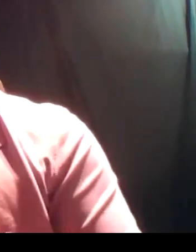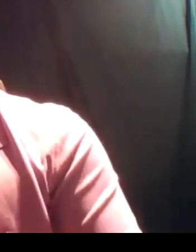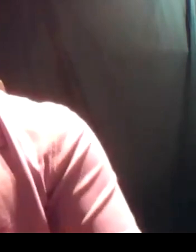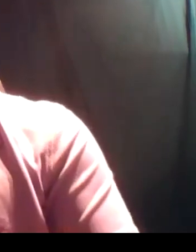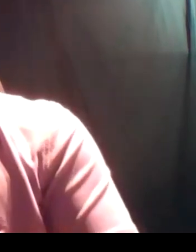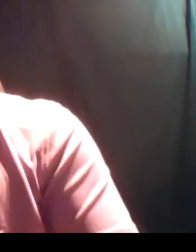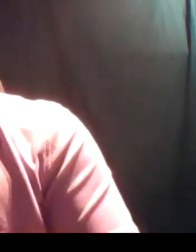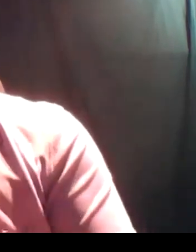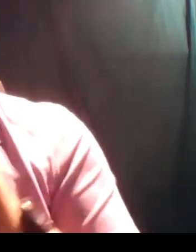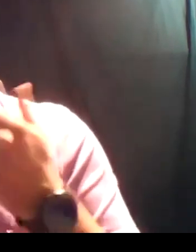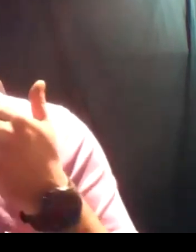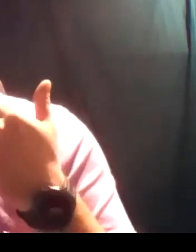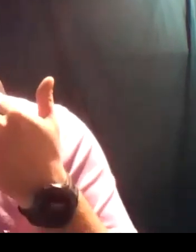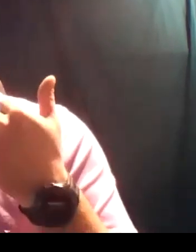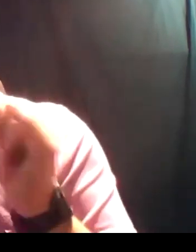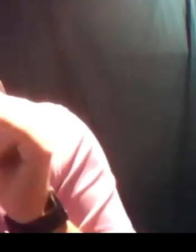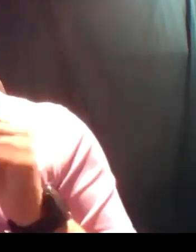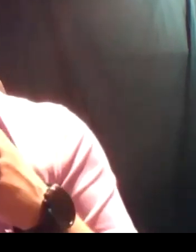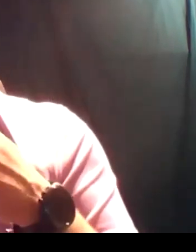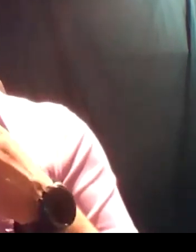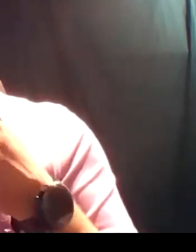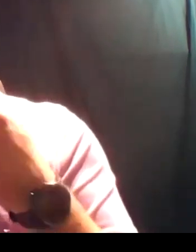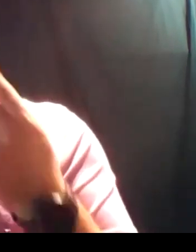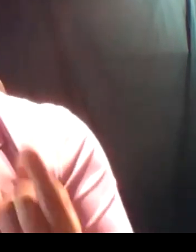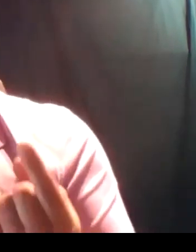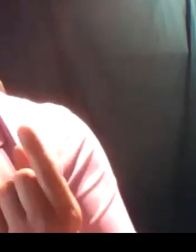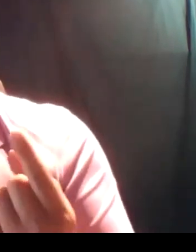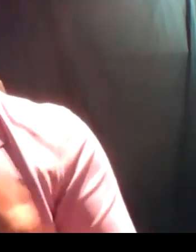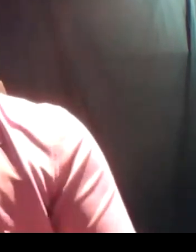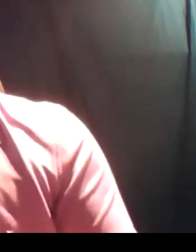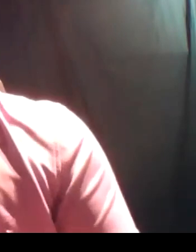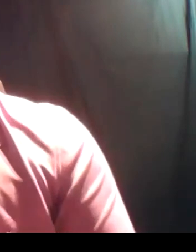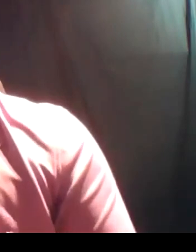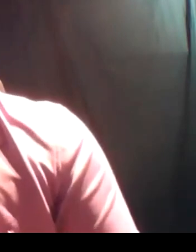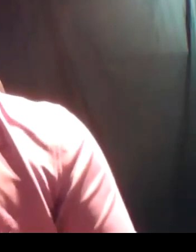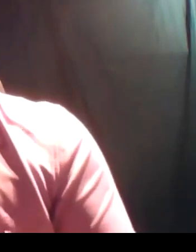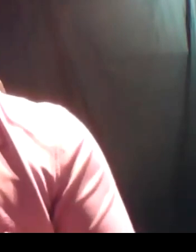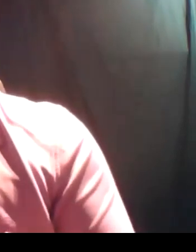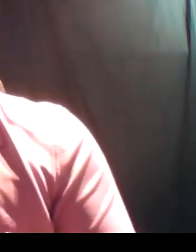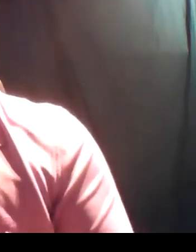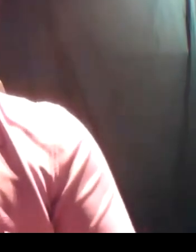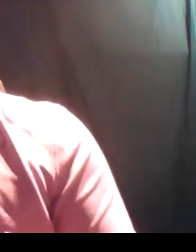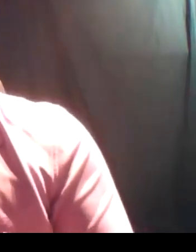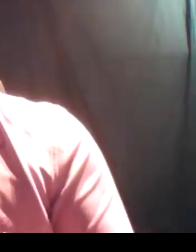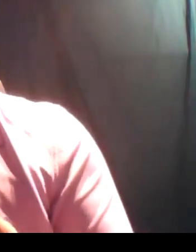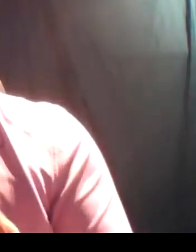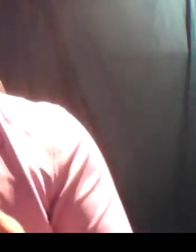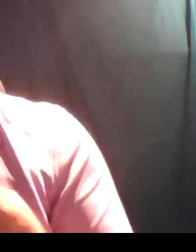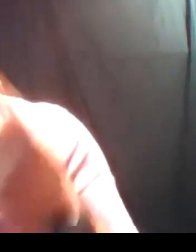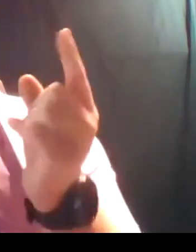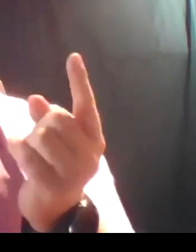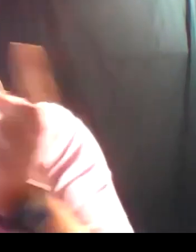yet still, after all this time, her needs remain unmet, and there doesn't seem to be